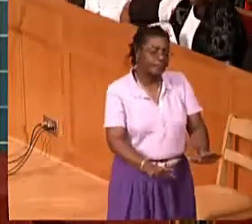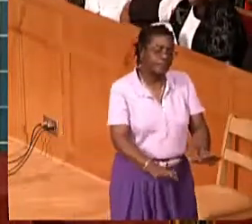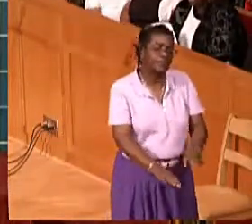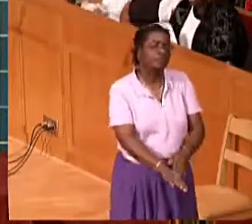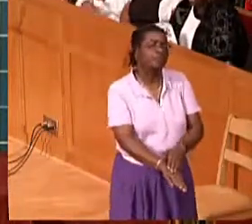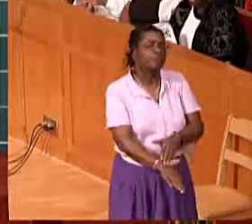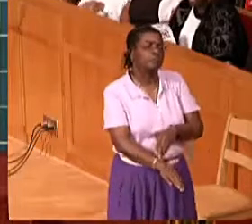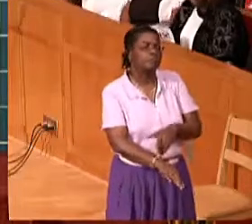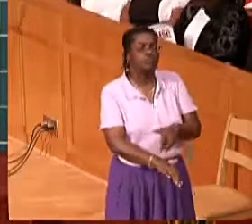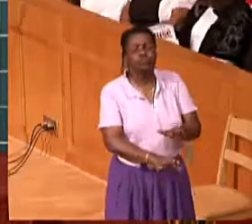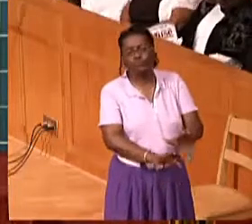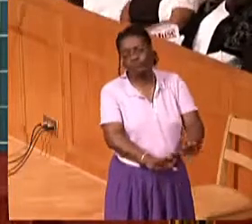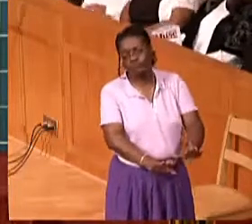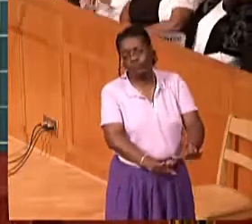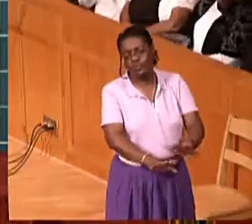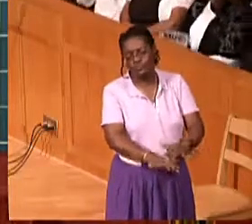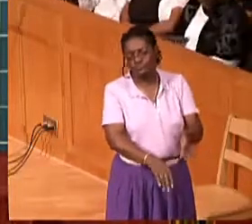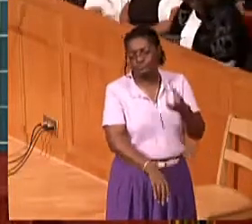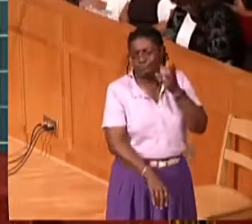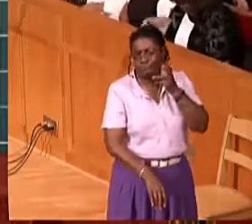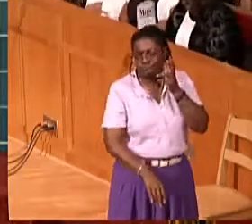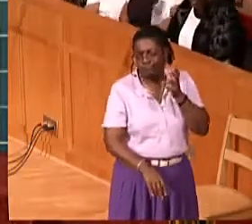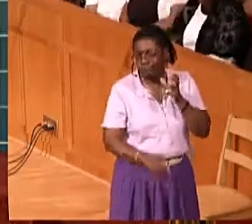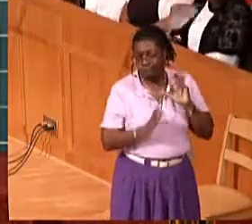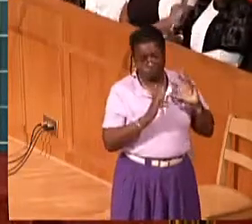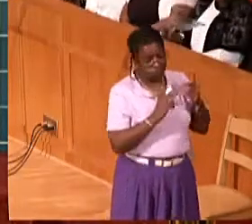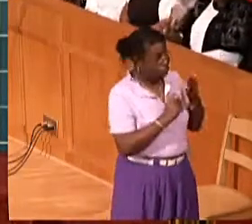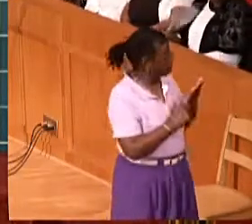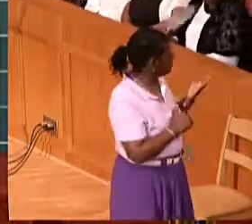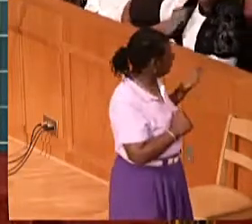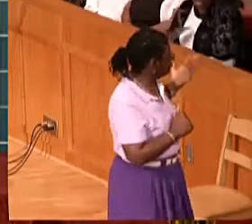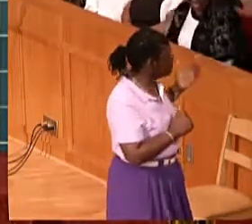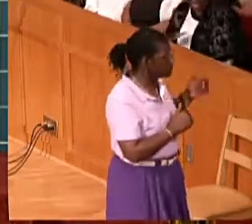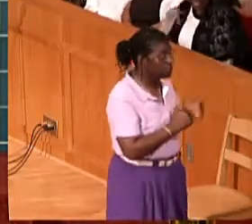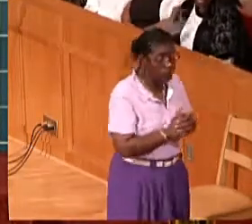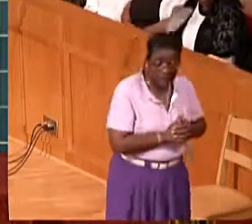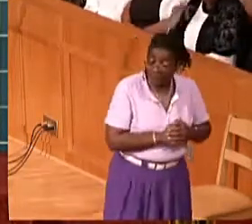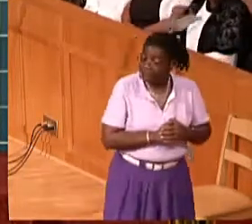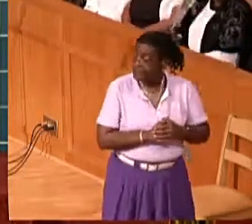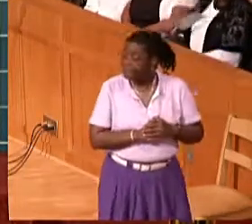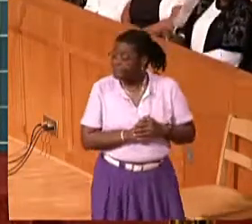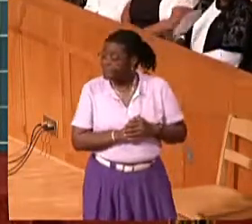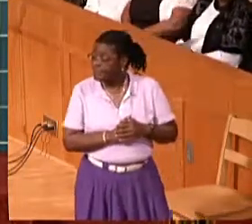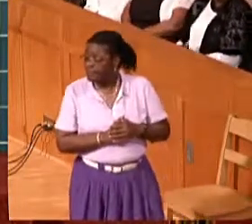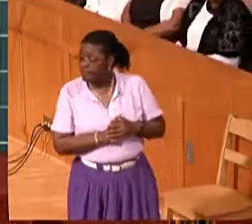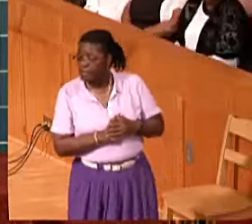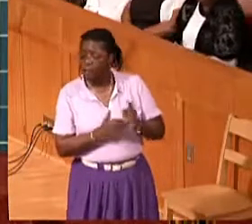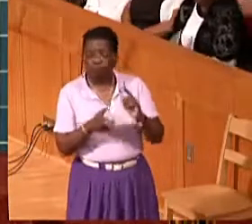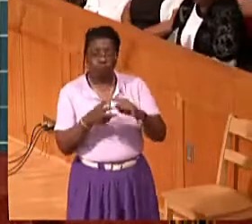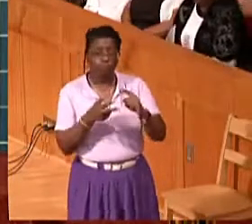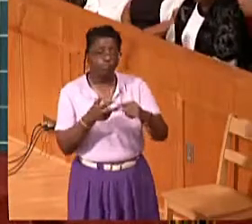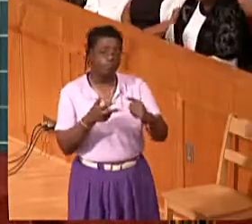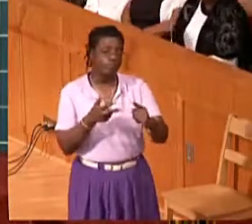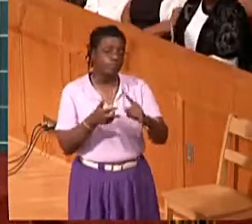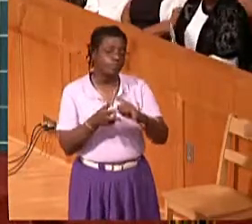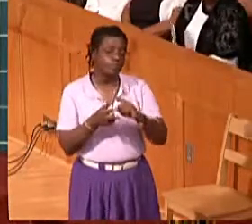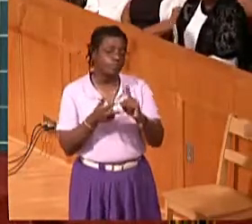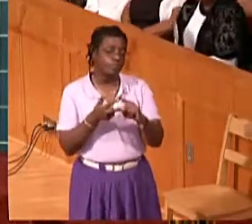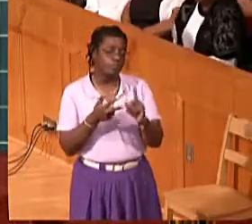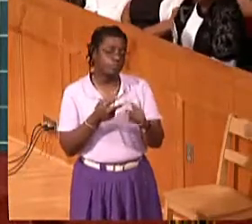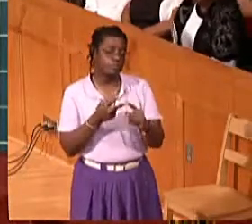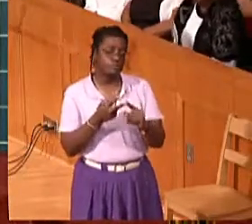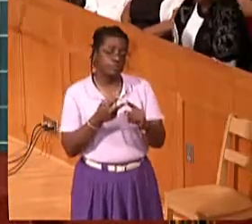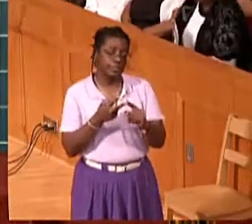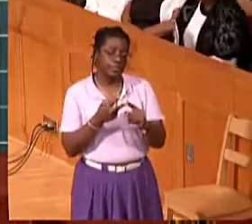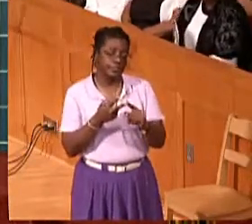I'm gonna listen to y'all. Look. Jesus shared this parable. Let me lift 3 things real quick. I'm cutting all